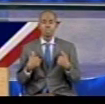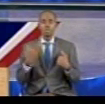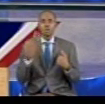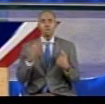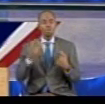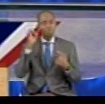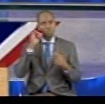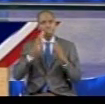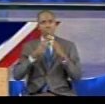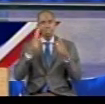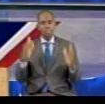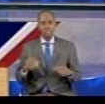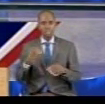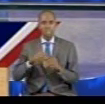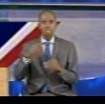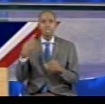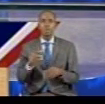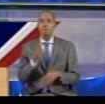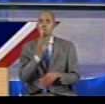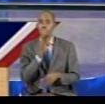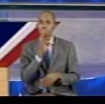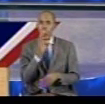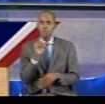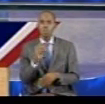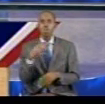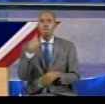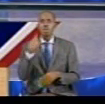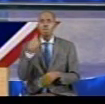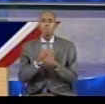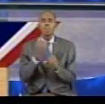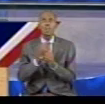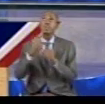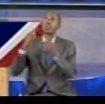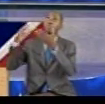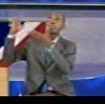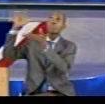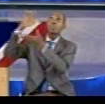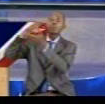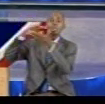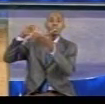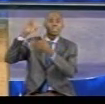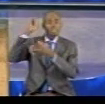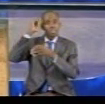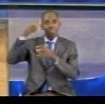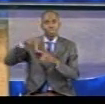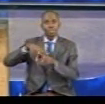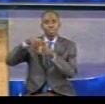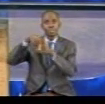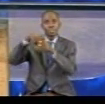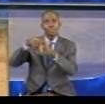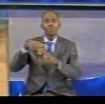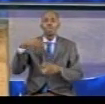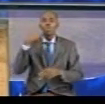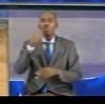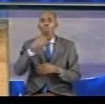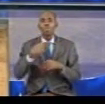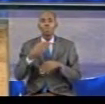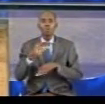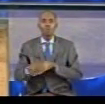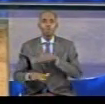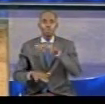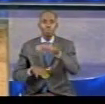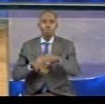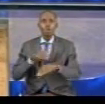in the waters? Who maketh the clouds his chariot? Who walketh